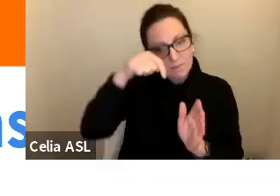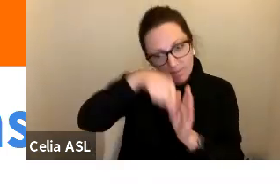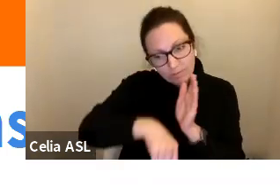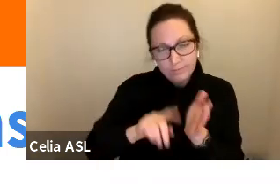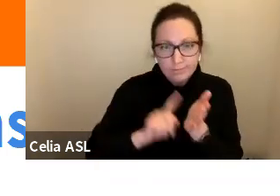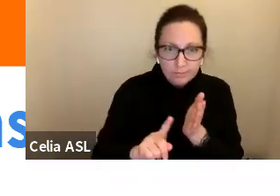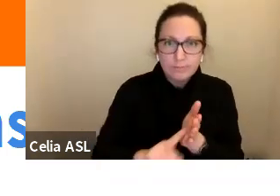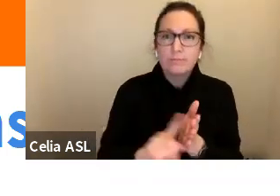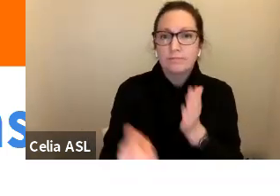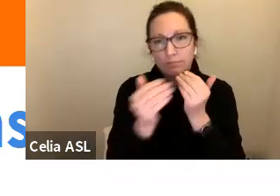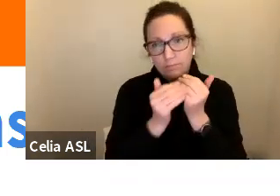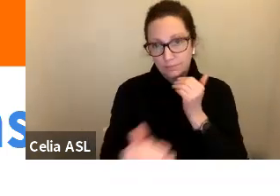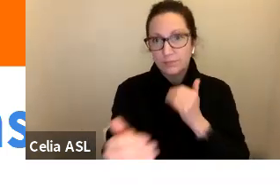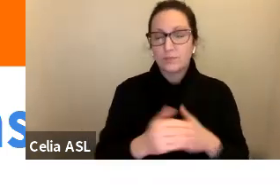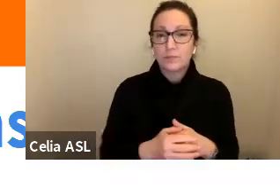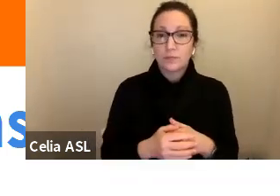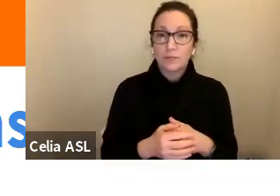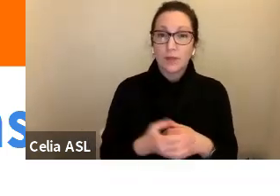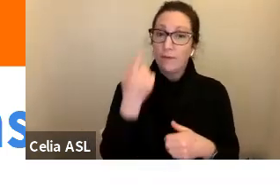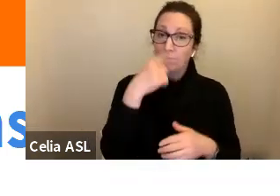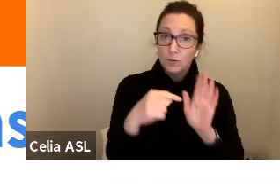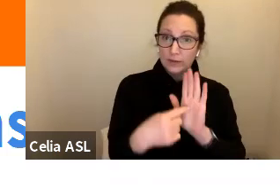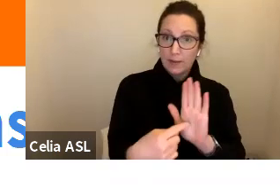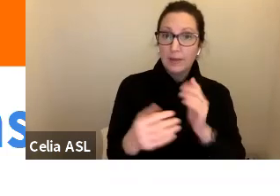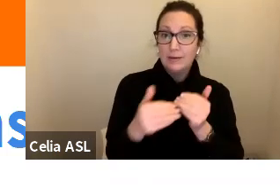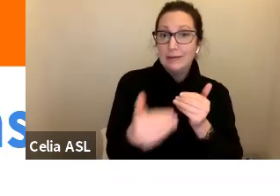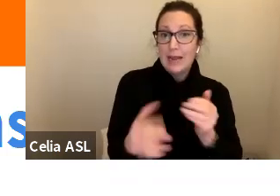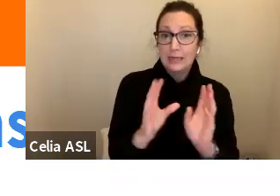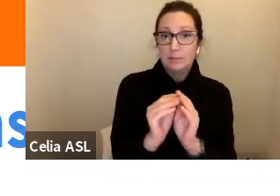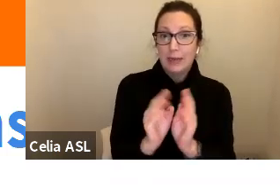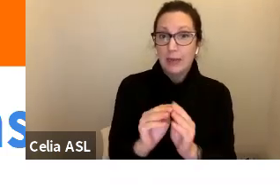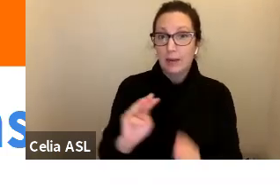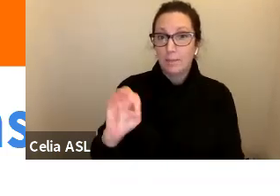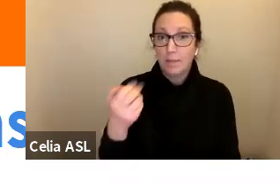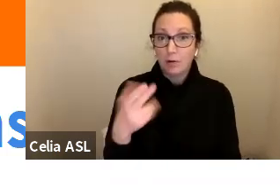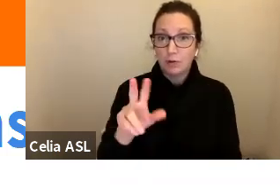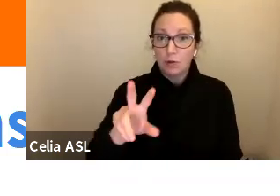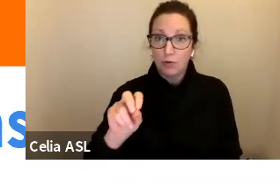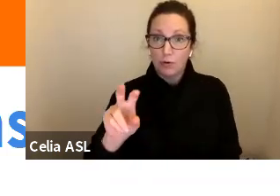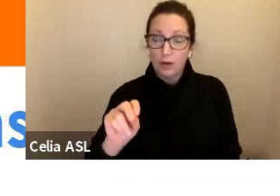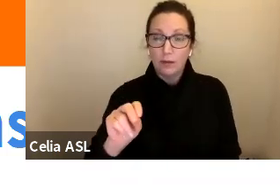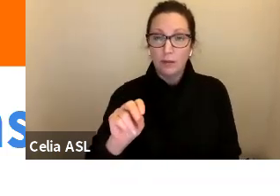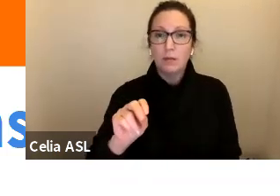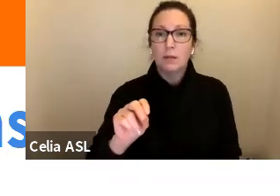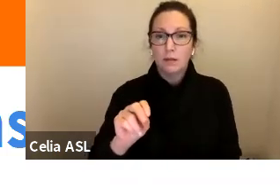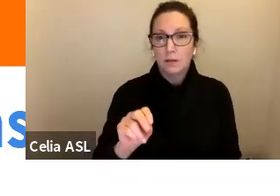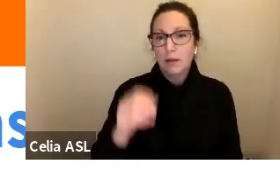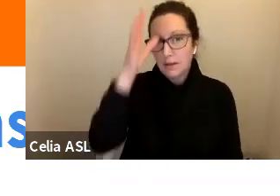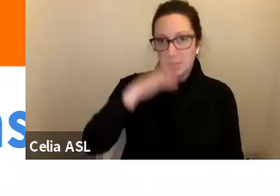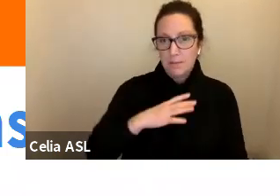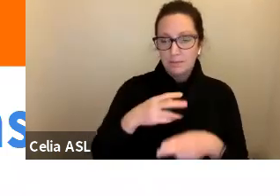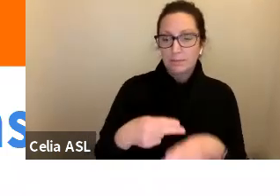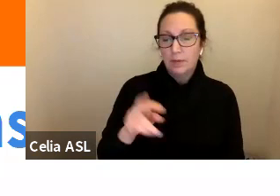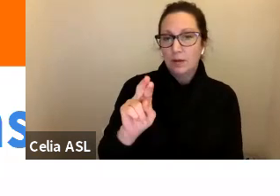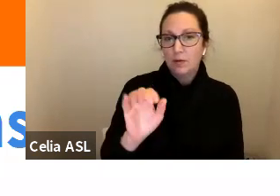So, for example, at our next session on the 30th, we'll be hearing directly from Rick Kallenberg